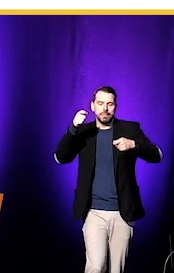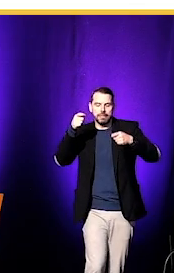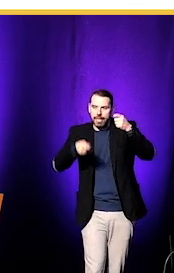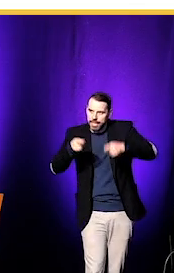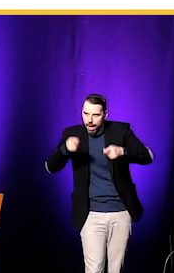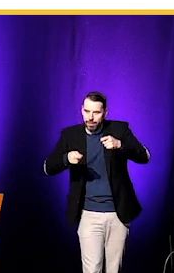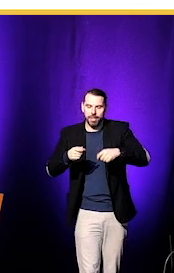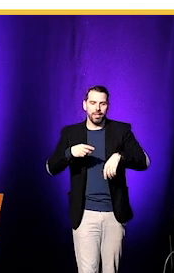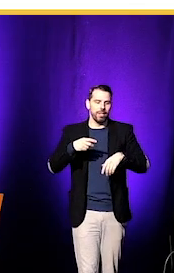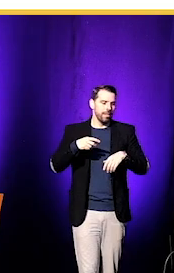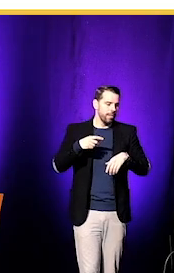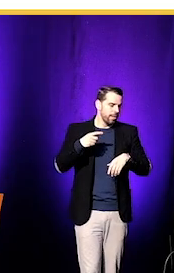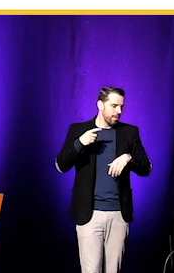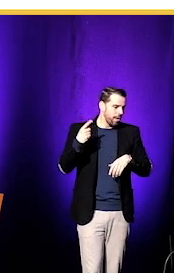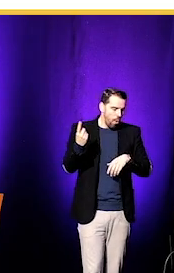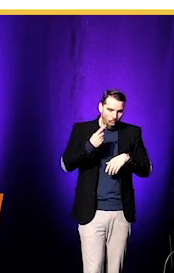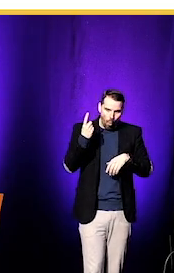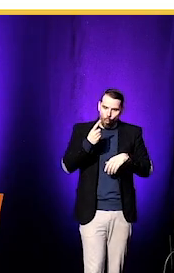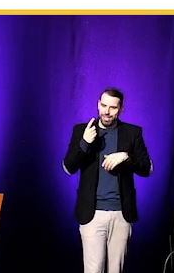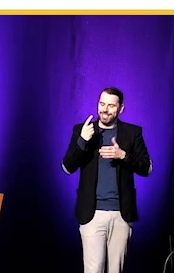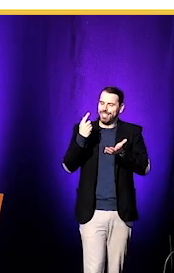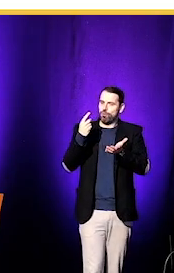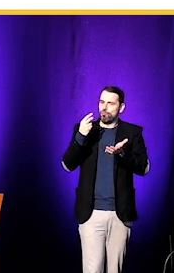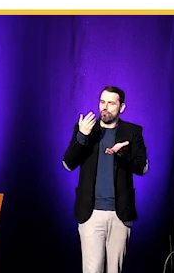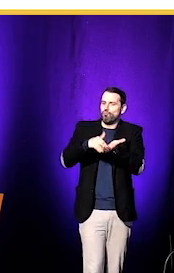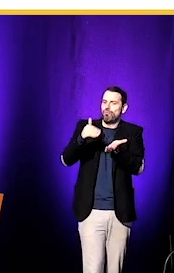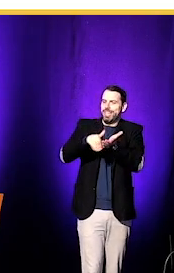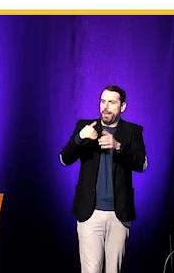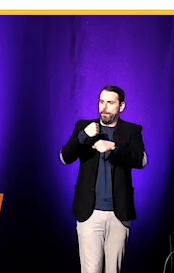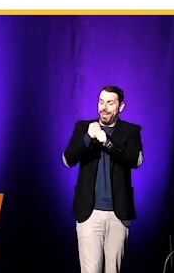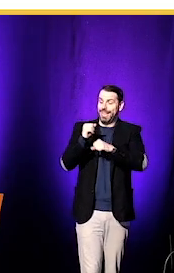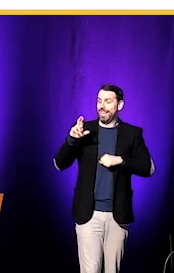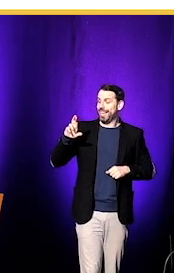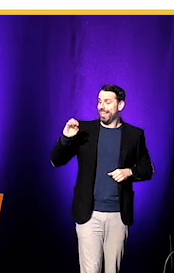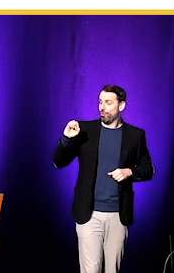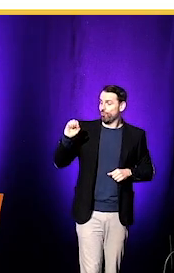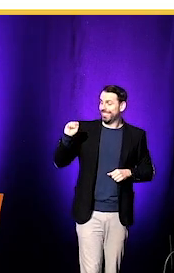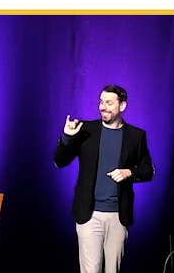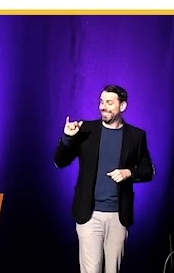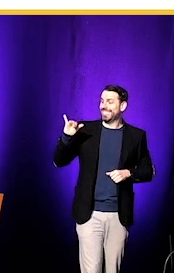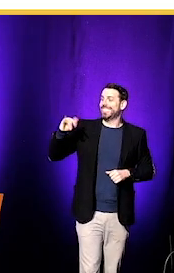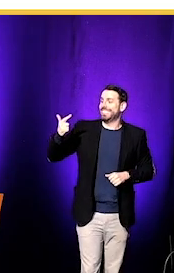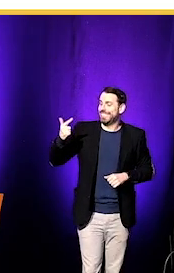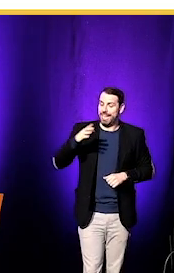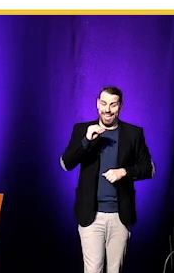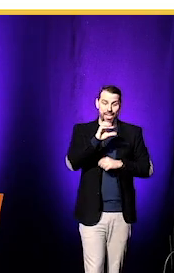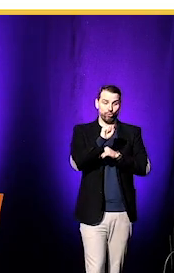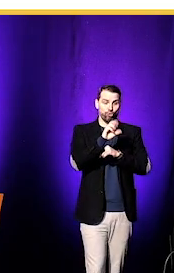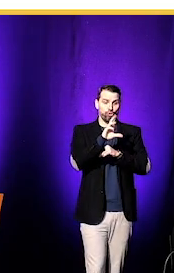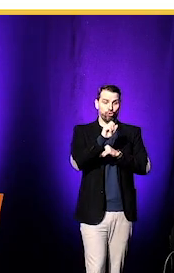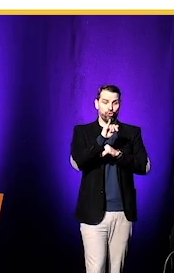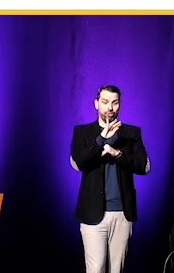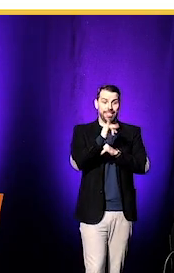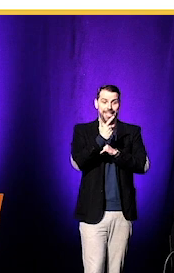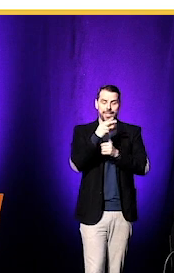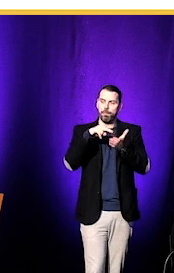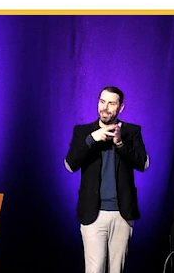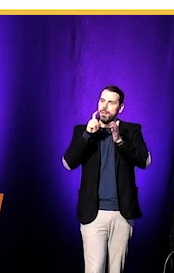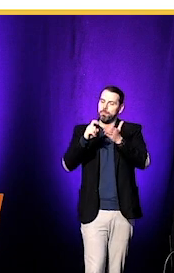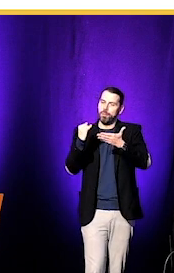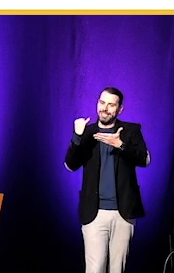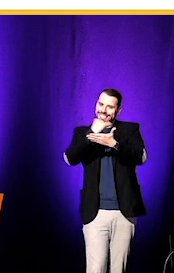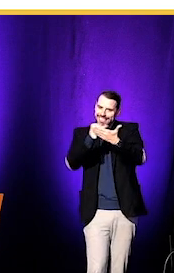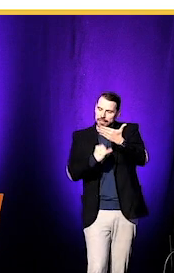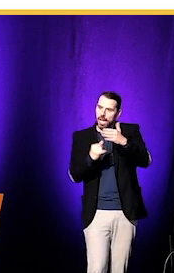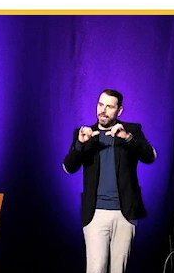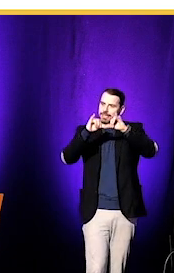projects, always being remade. Resiliencing and sustaining involve designing systems that are fundamentally